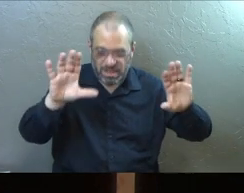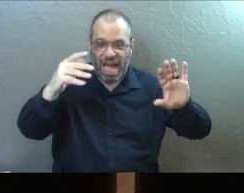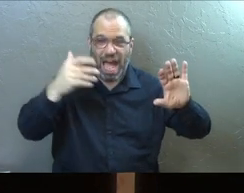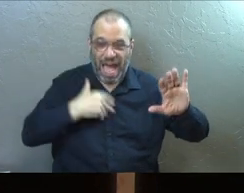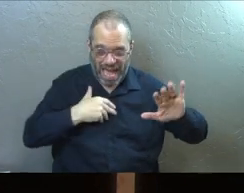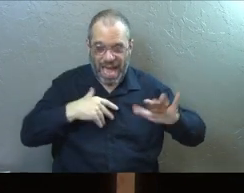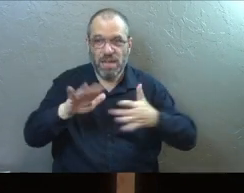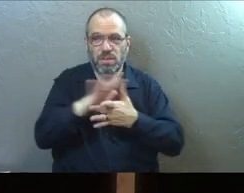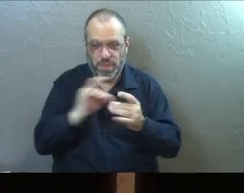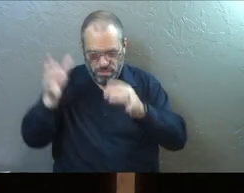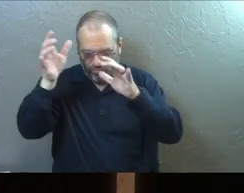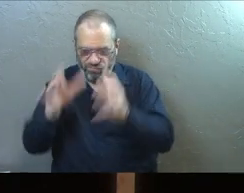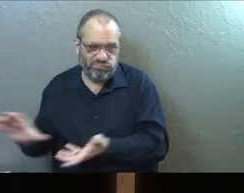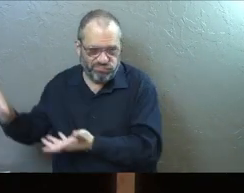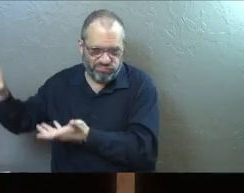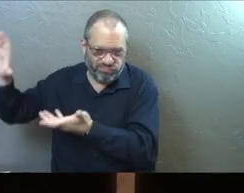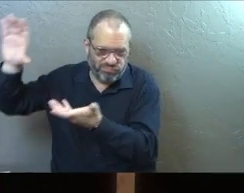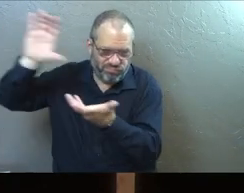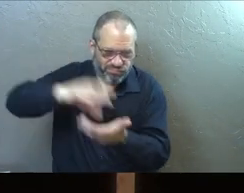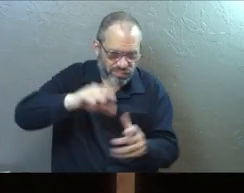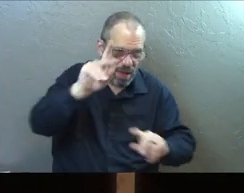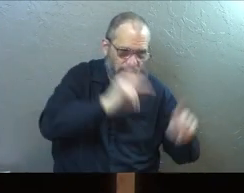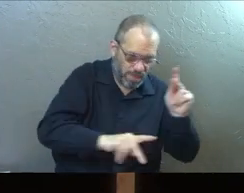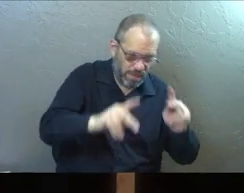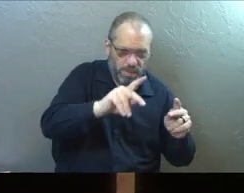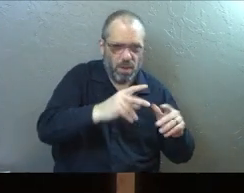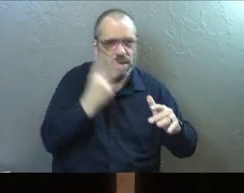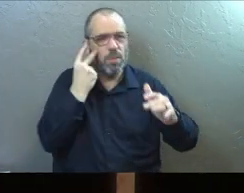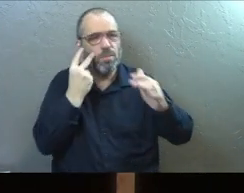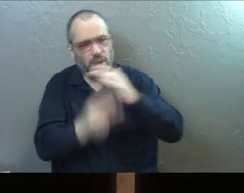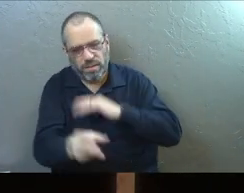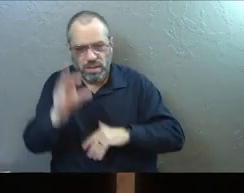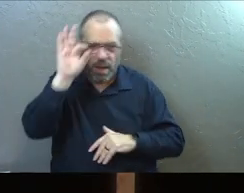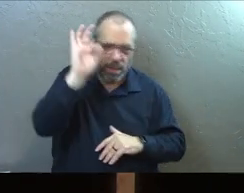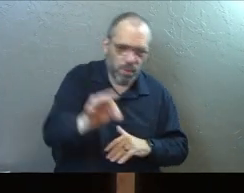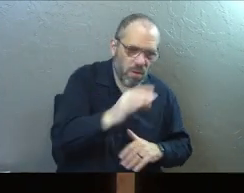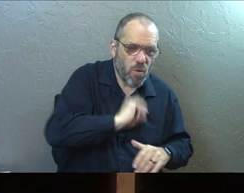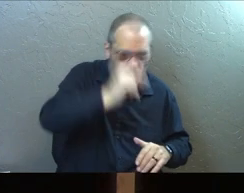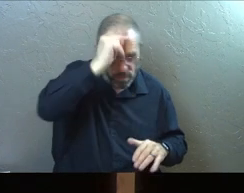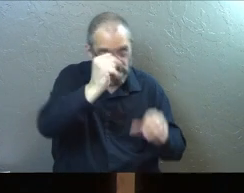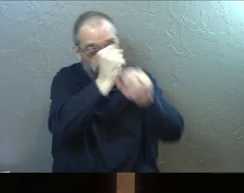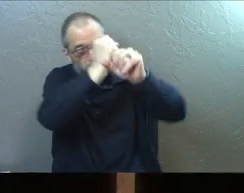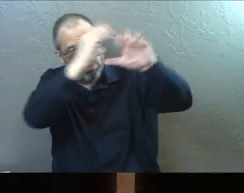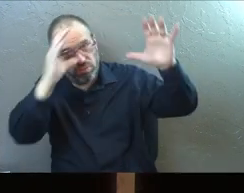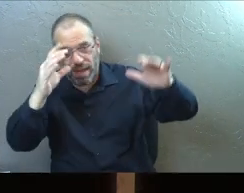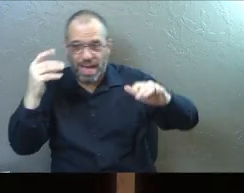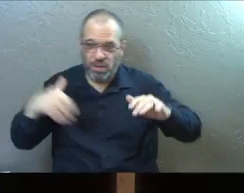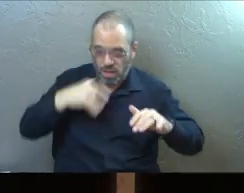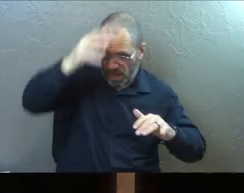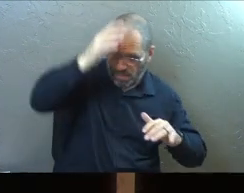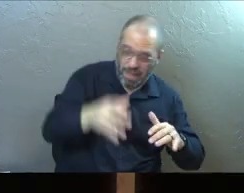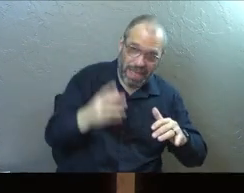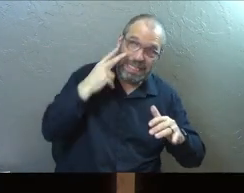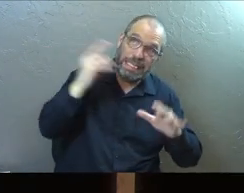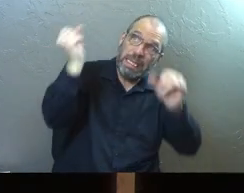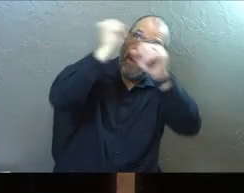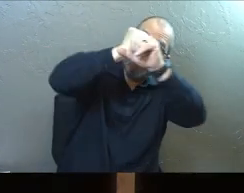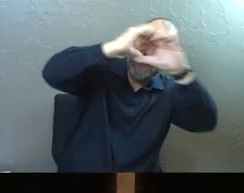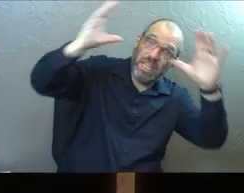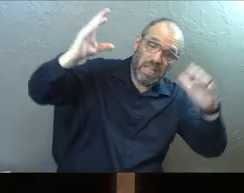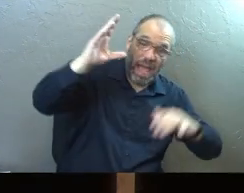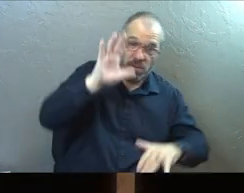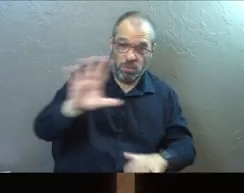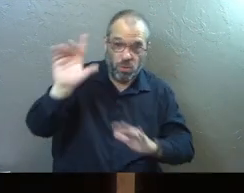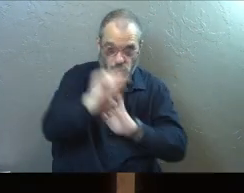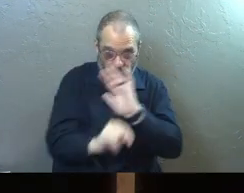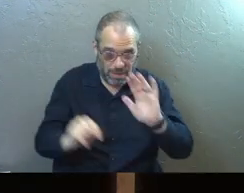will pour out my spirit upon all people. Your sons and daughters will prophesy. Your old men will dream dreams, and your young men will see visions. In